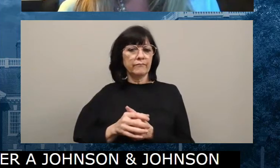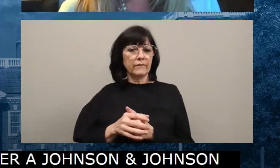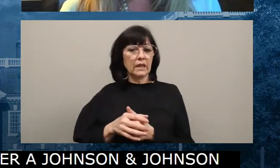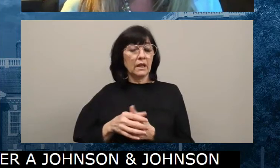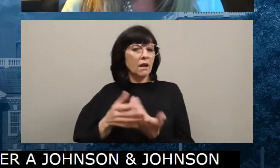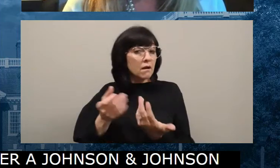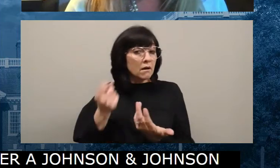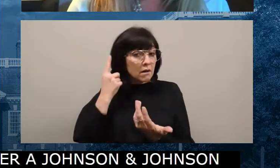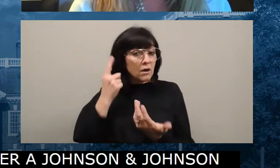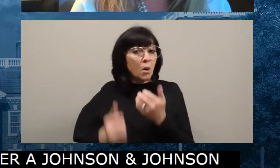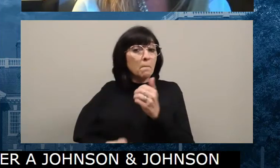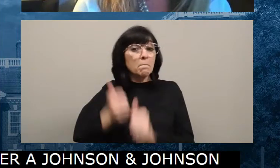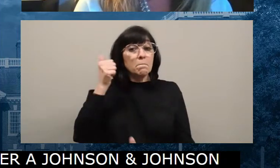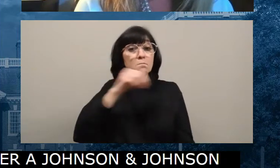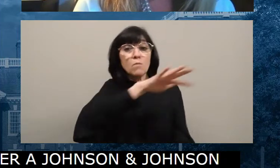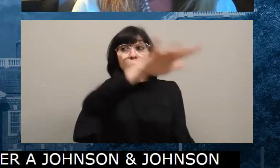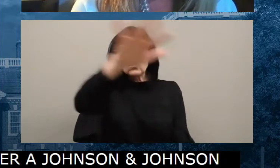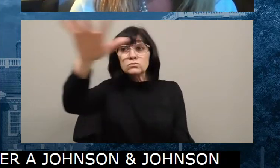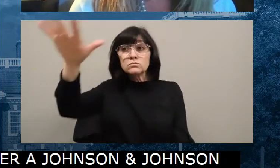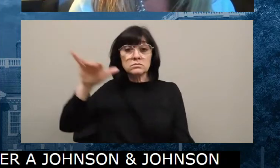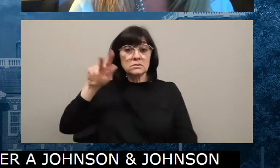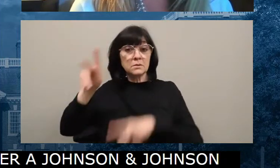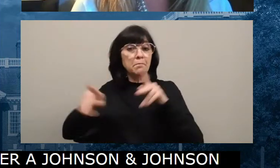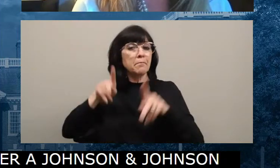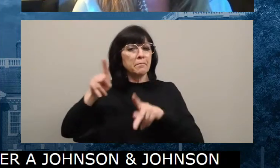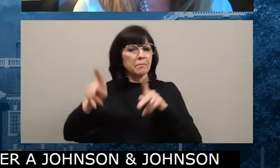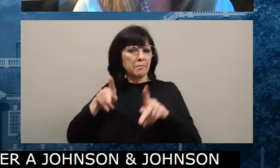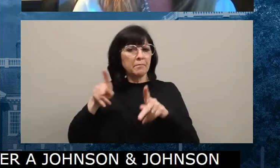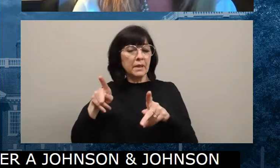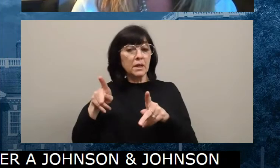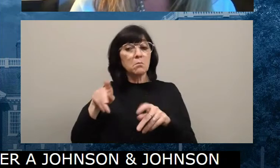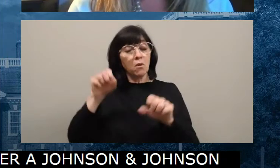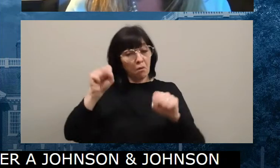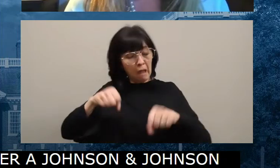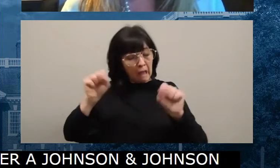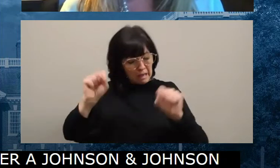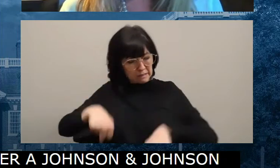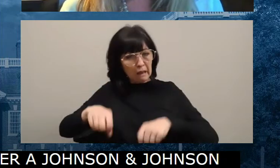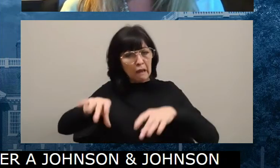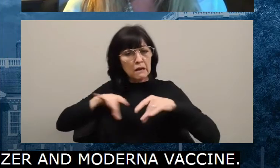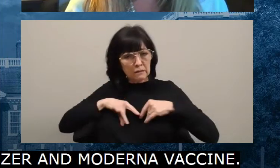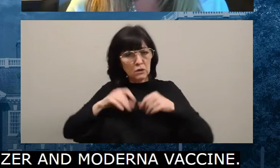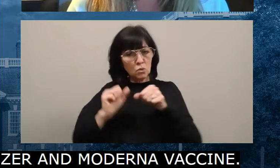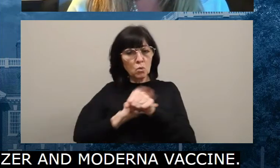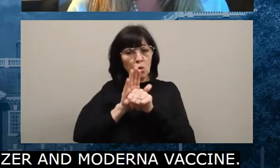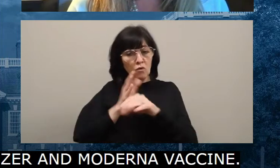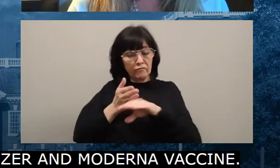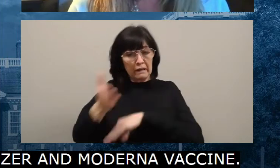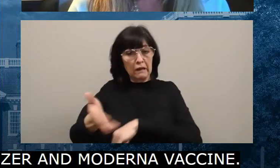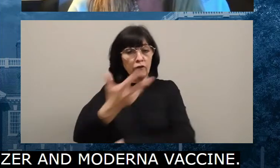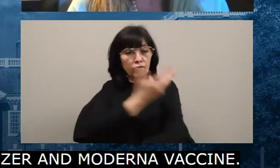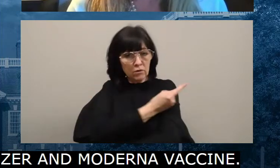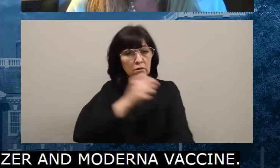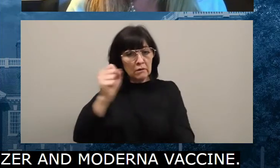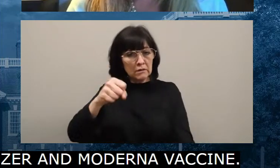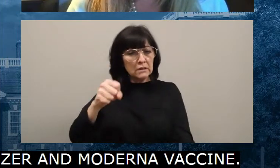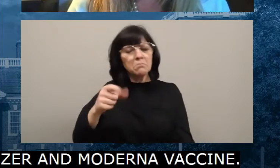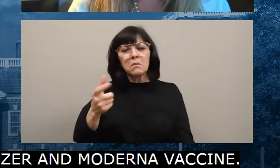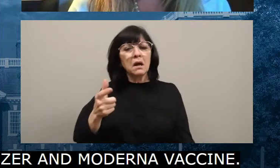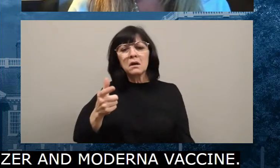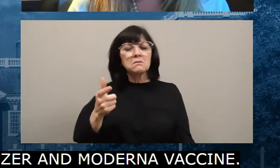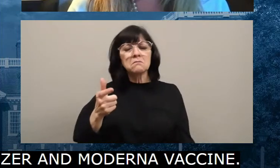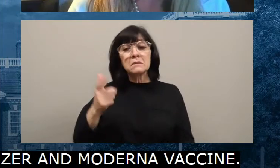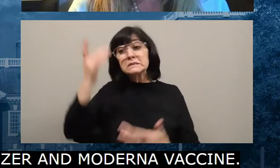milder case. However, you do see some more serious cases. So 3 of our